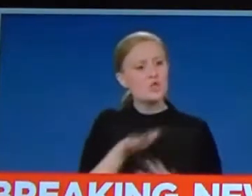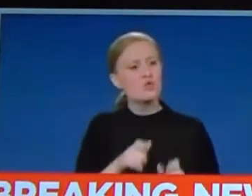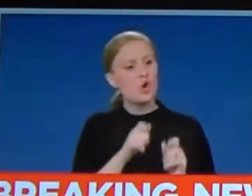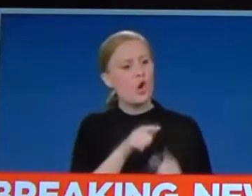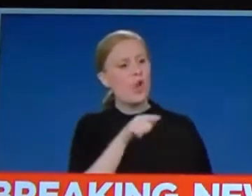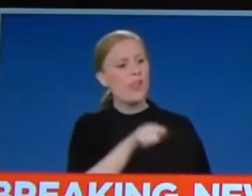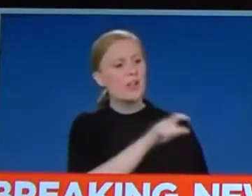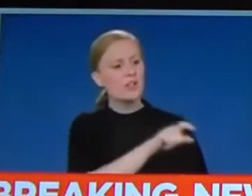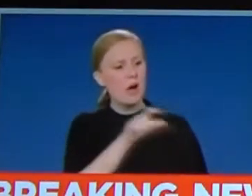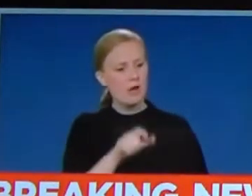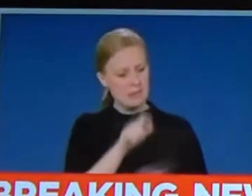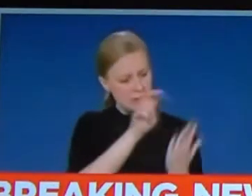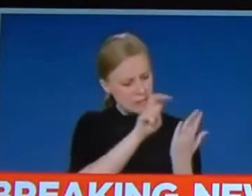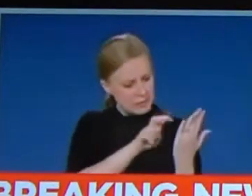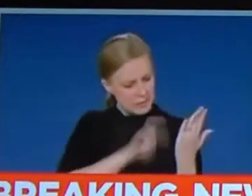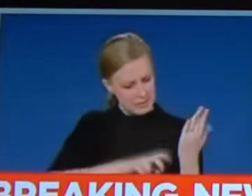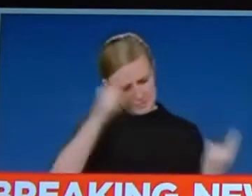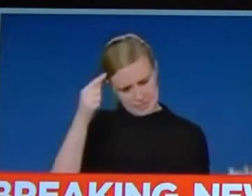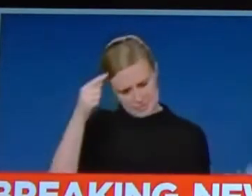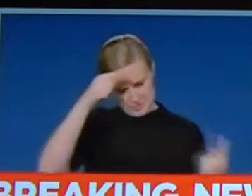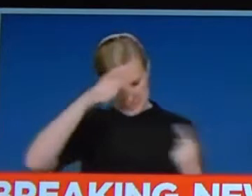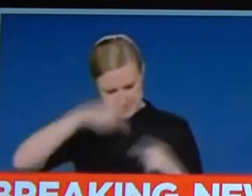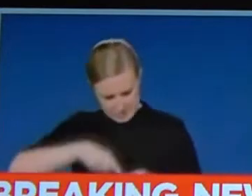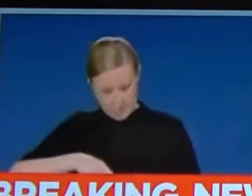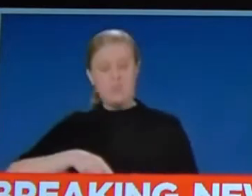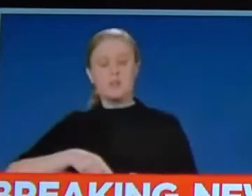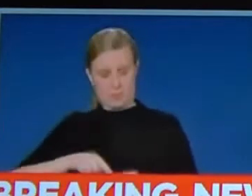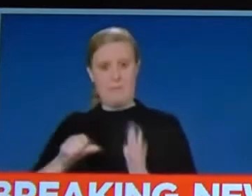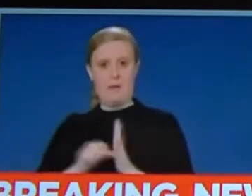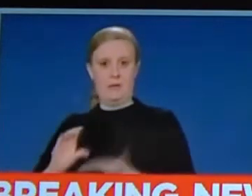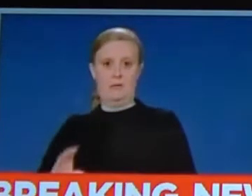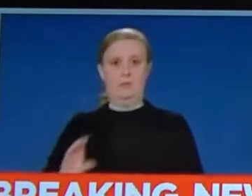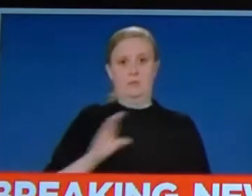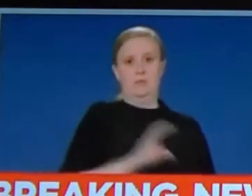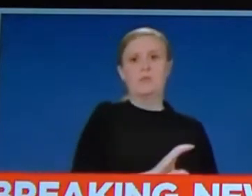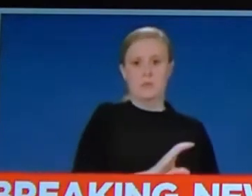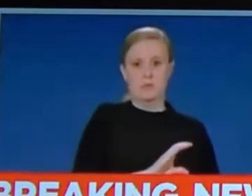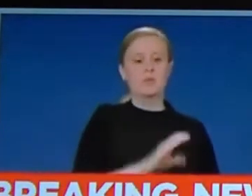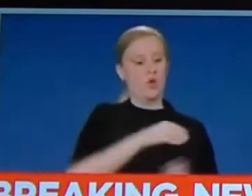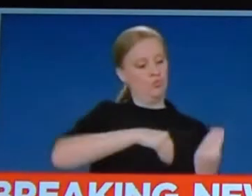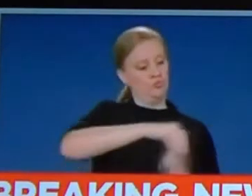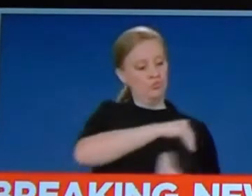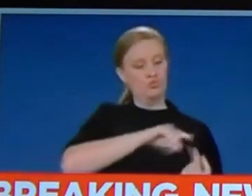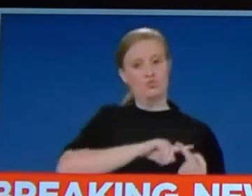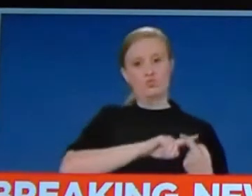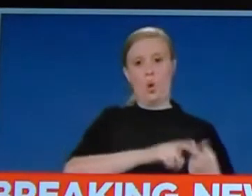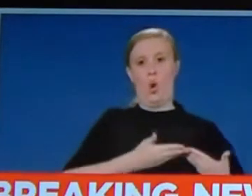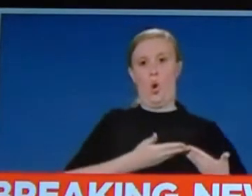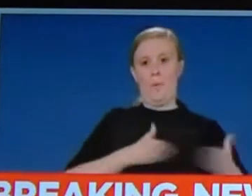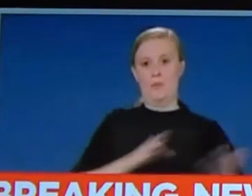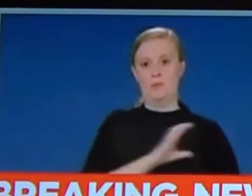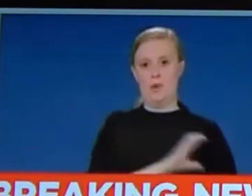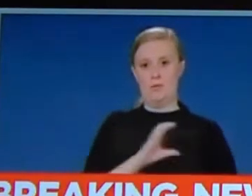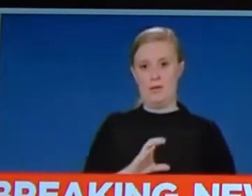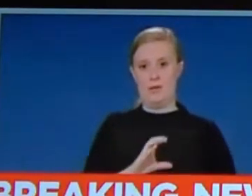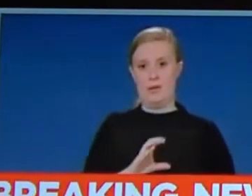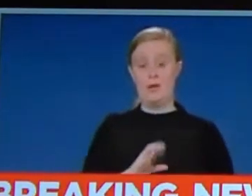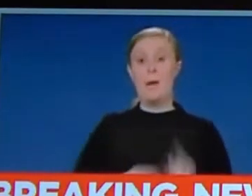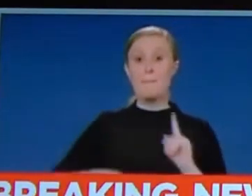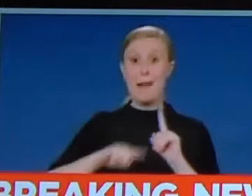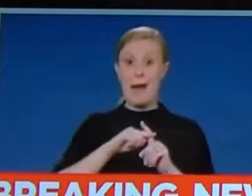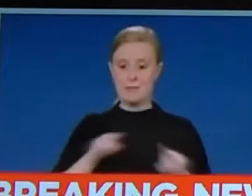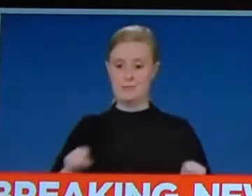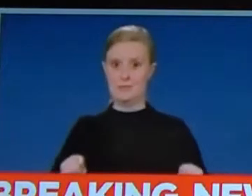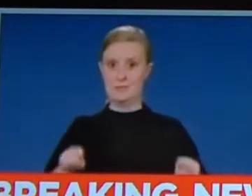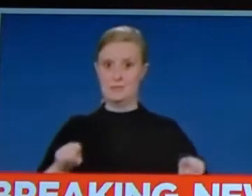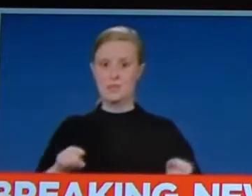also make sure that it is calibrated with JobKeeper. Now, 60%